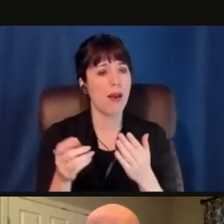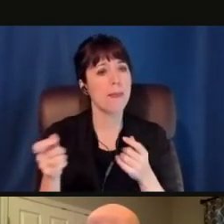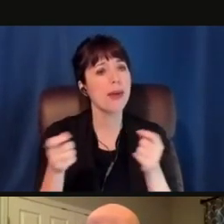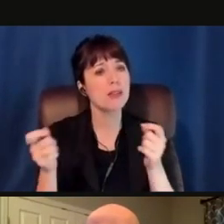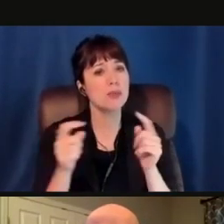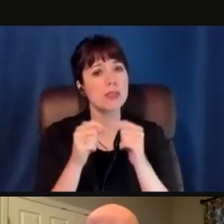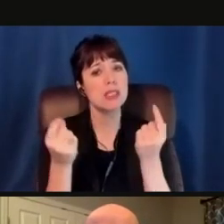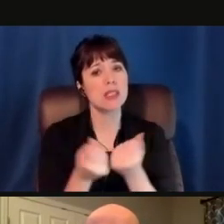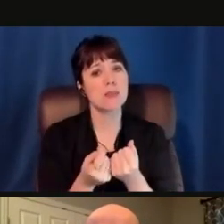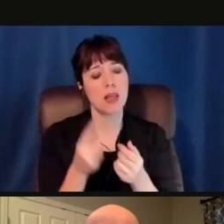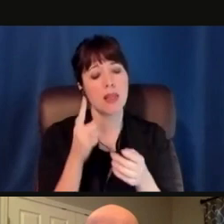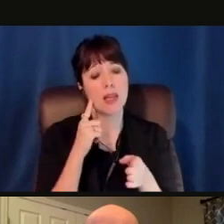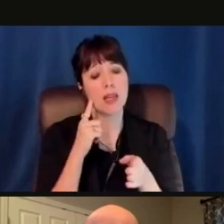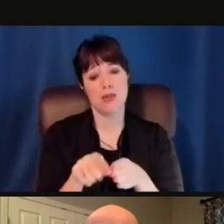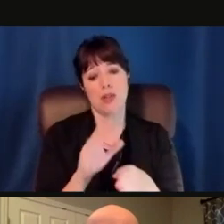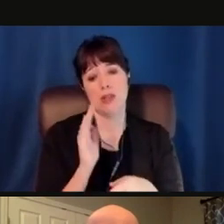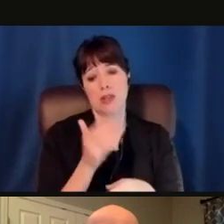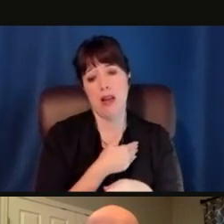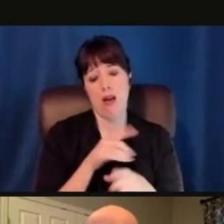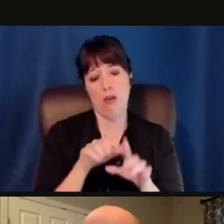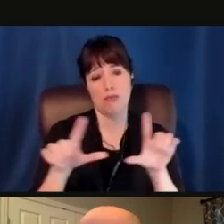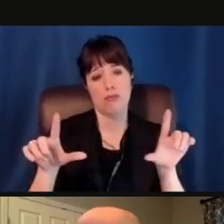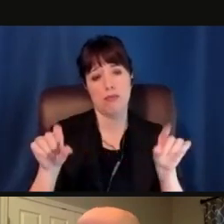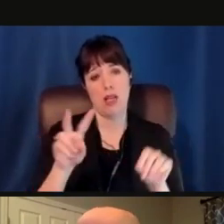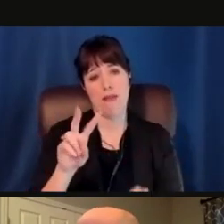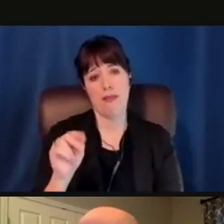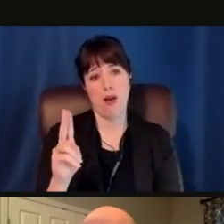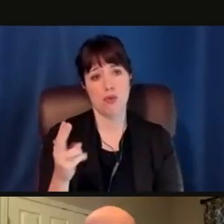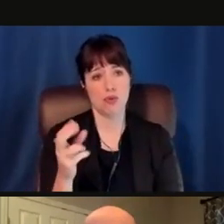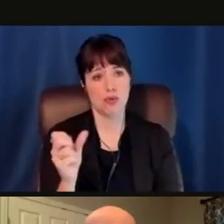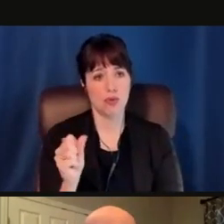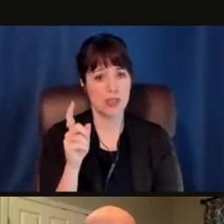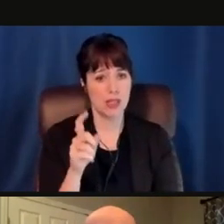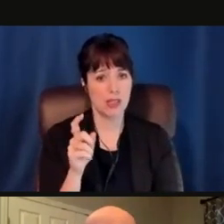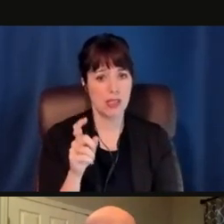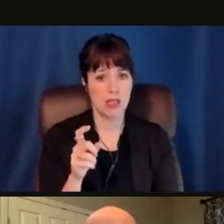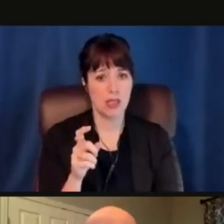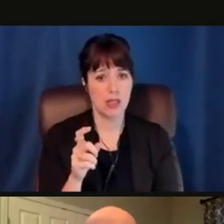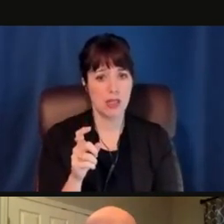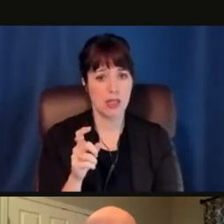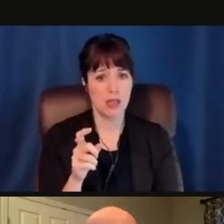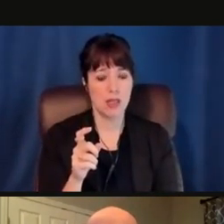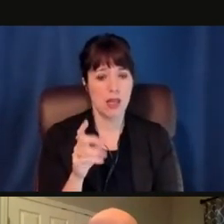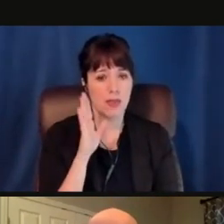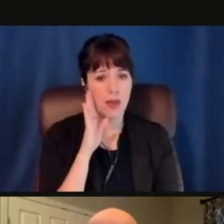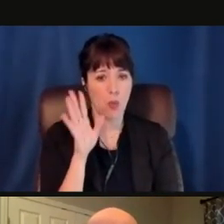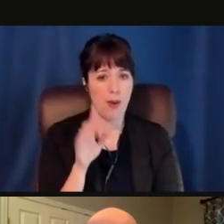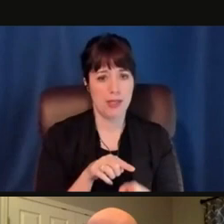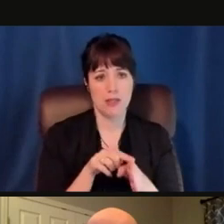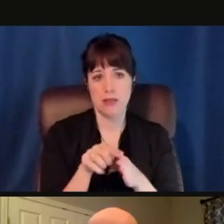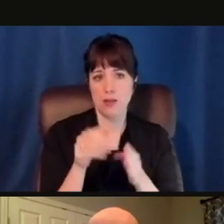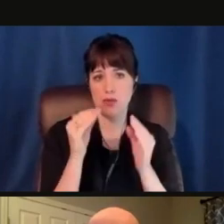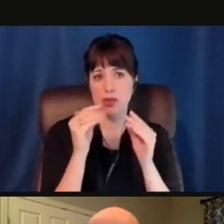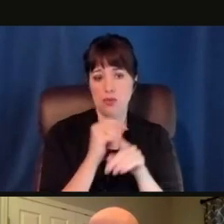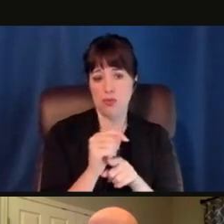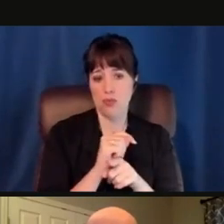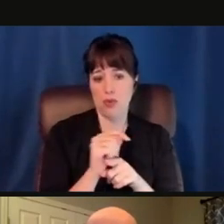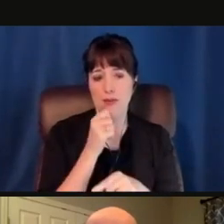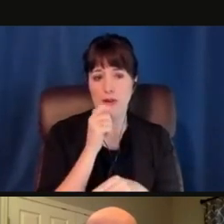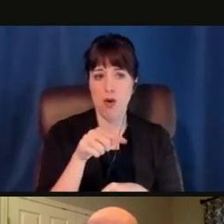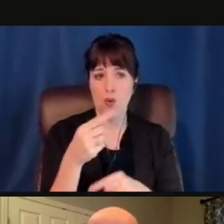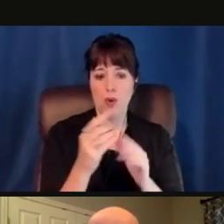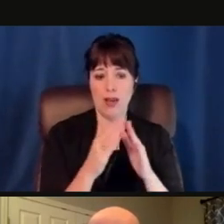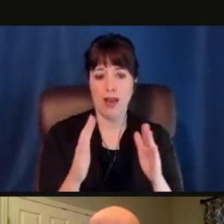is specializing in our vouchers that need that they'll be specialty trained for not only housing quality standards,